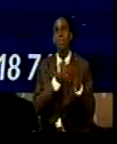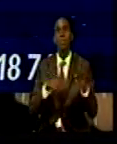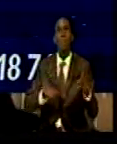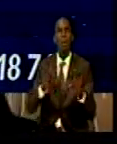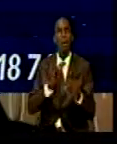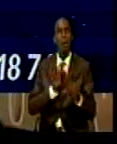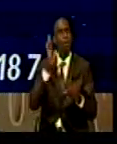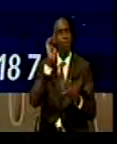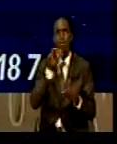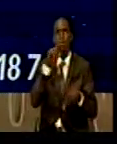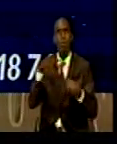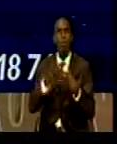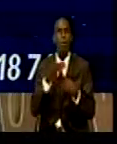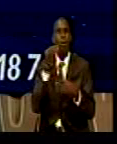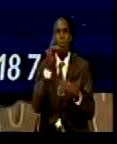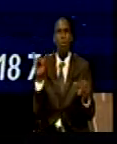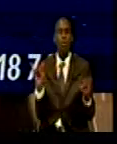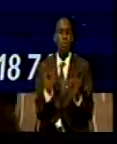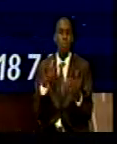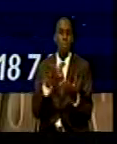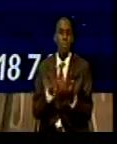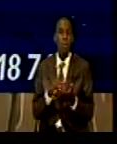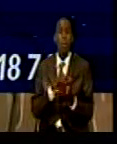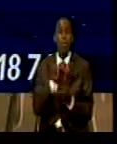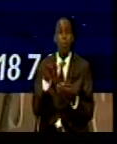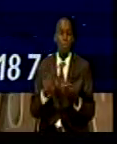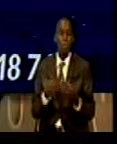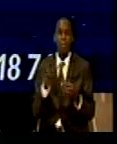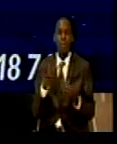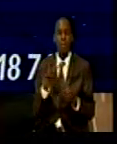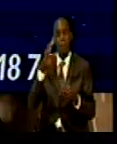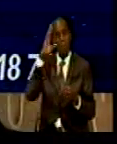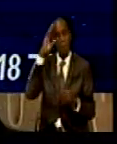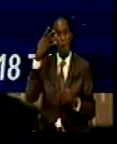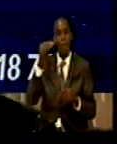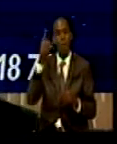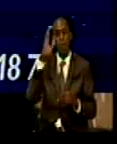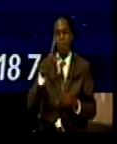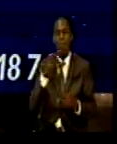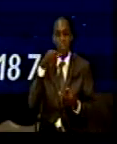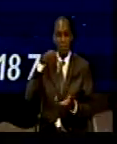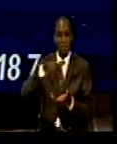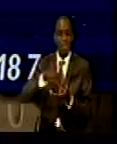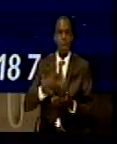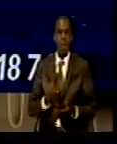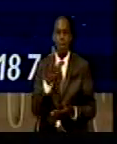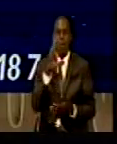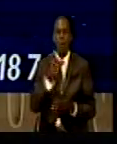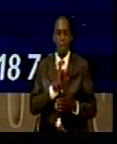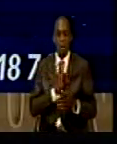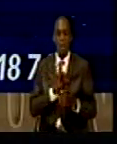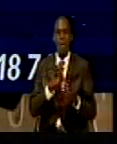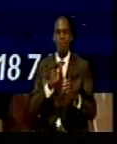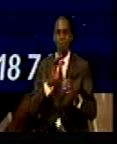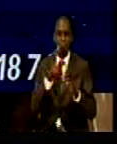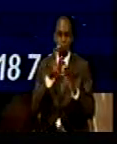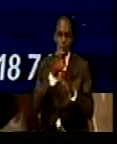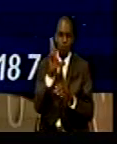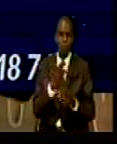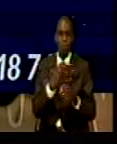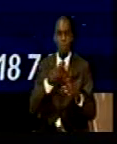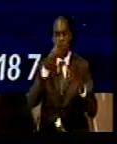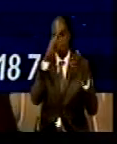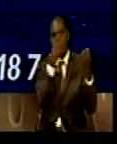of God said that we should stand upright, I exercised my faith and I stood on my leg. Without the crutches,